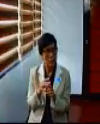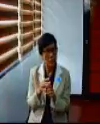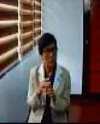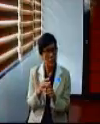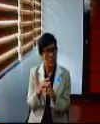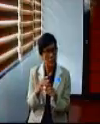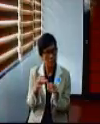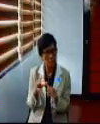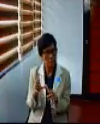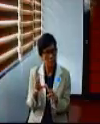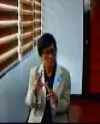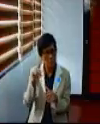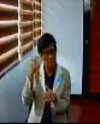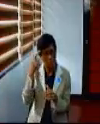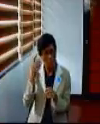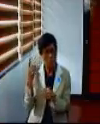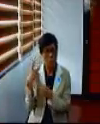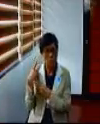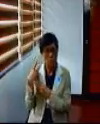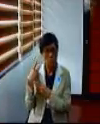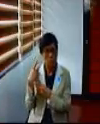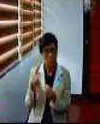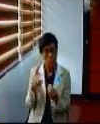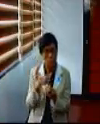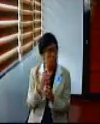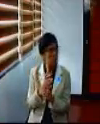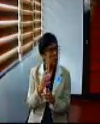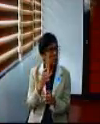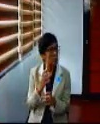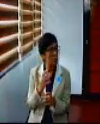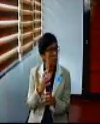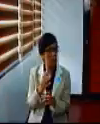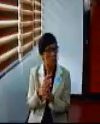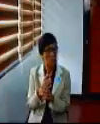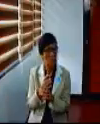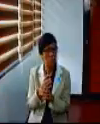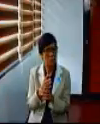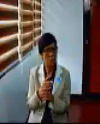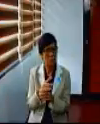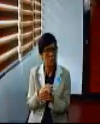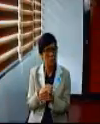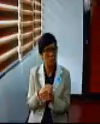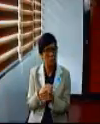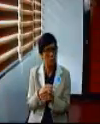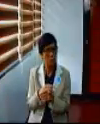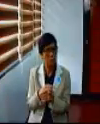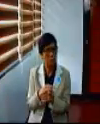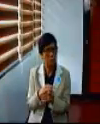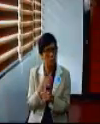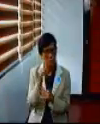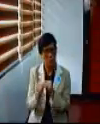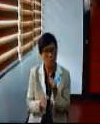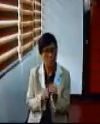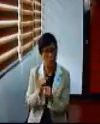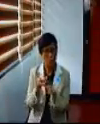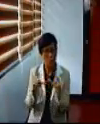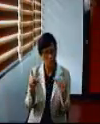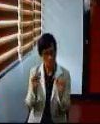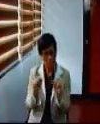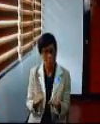duties in terms of creating policy coherence across these agencies. At the international level, you often